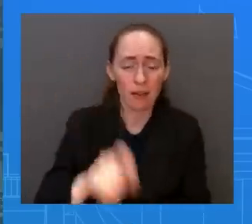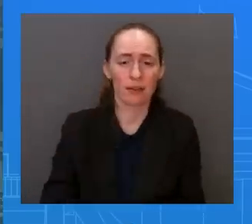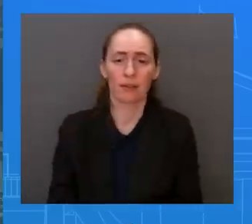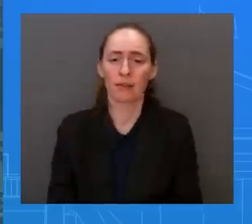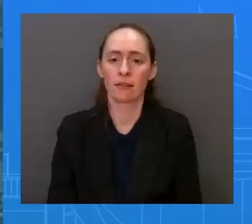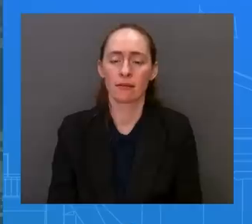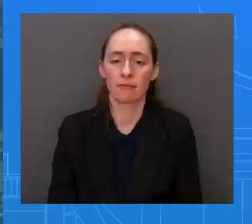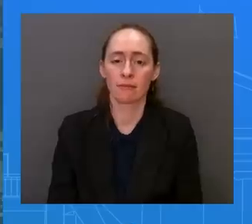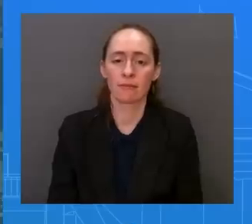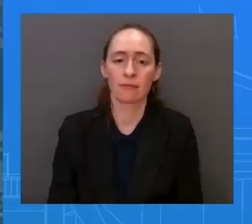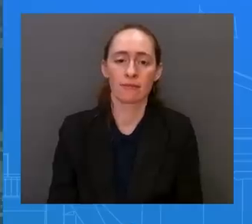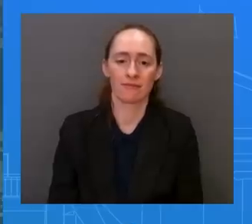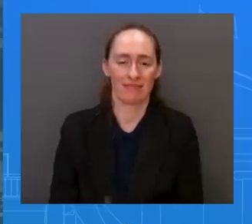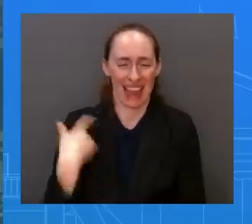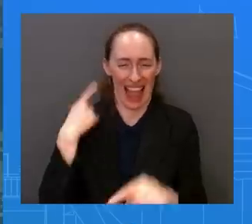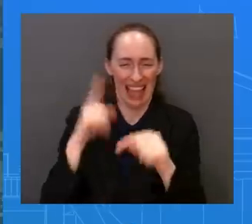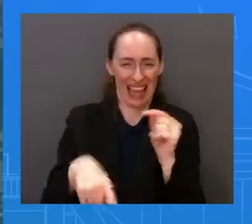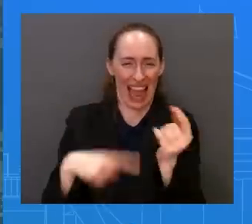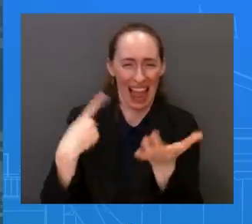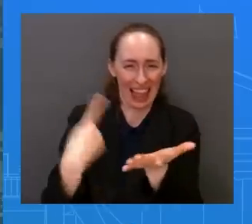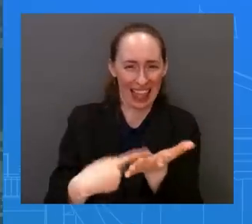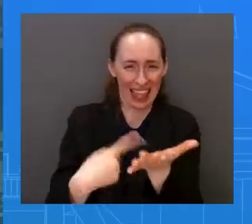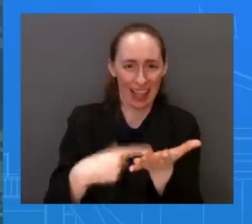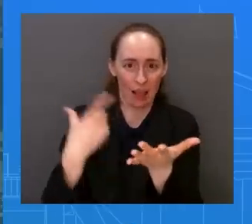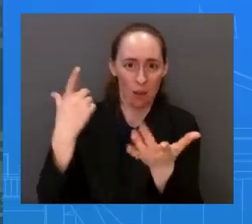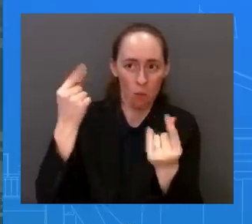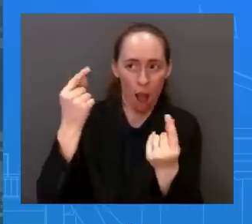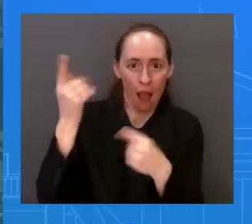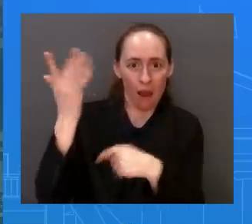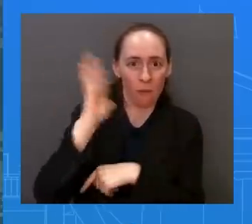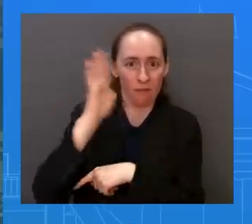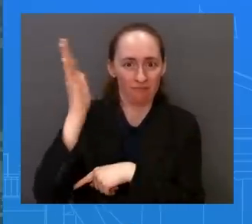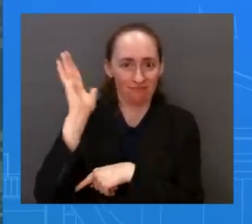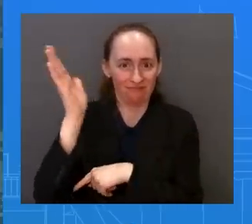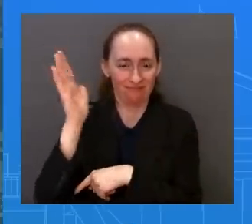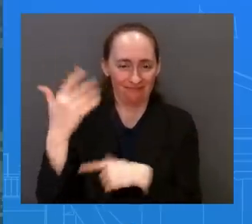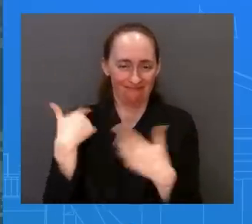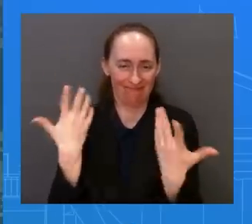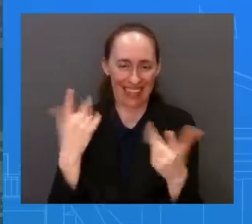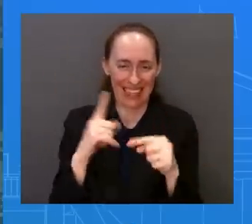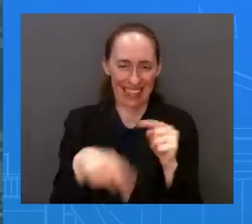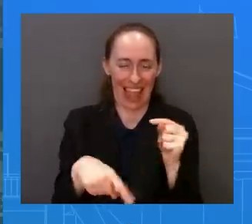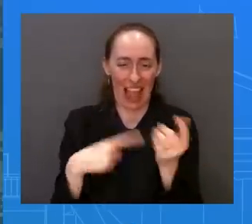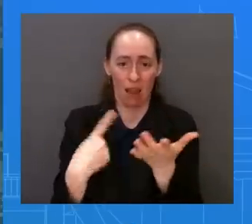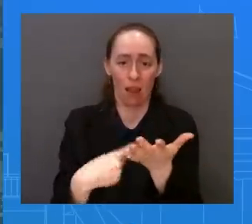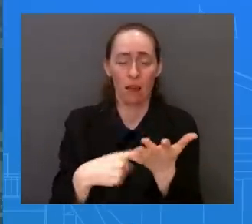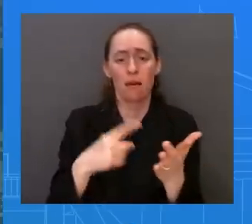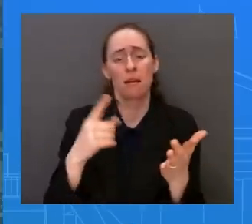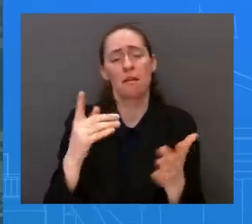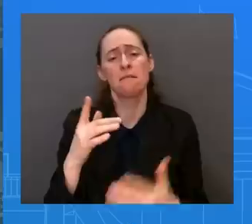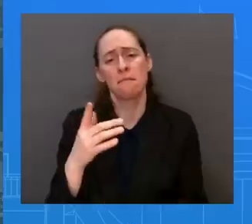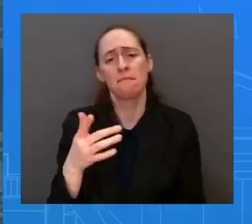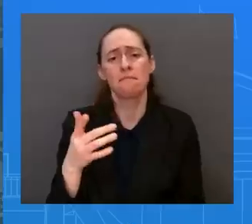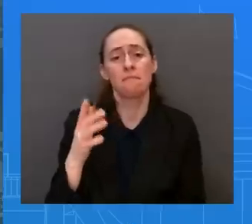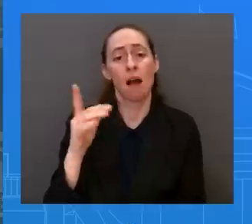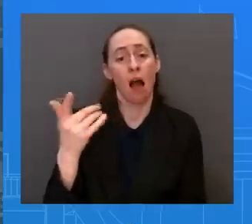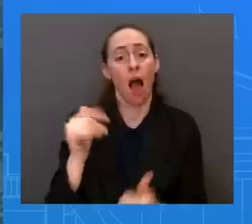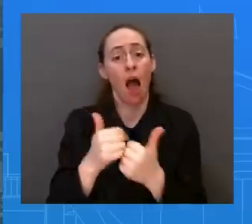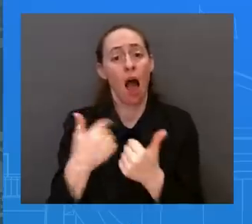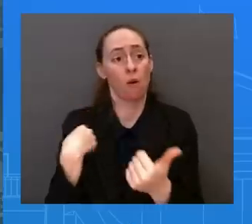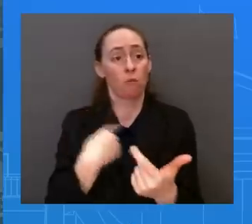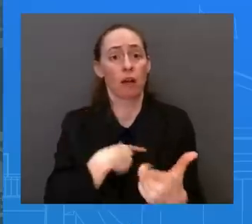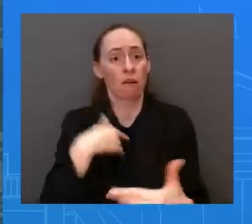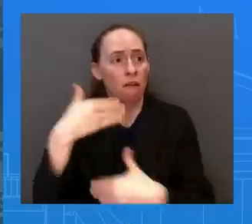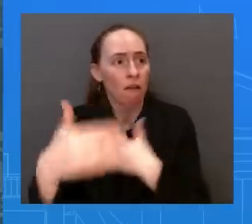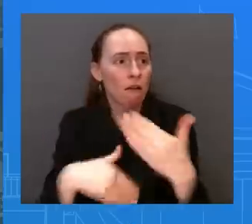the president handled COVID, of how he was able to push forward an American Rescue Plan that was able to put forward a comprehensive plan to